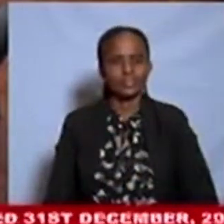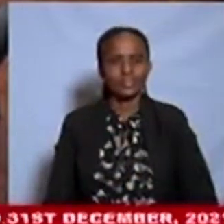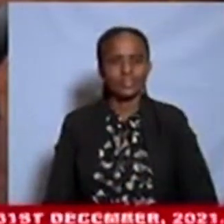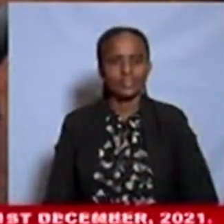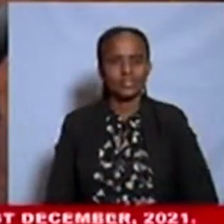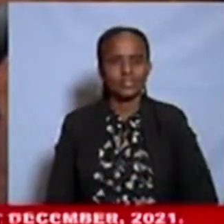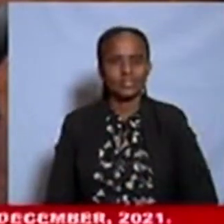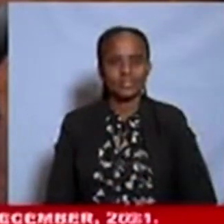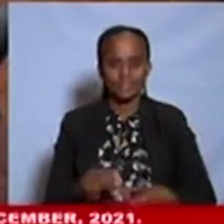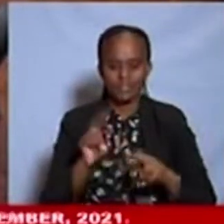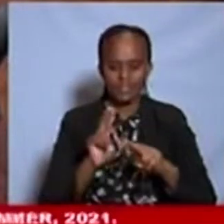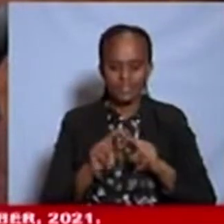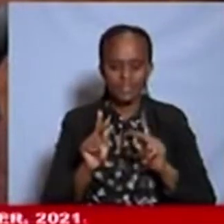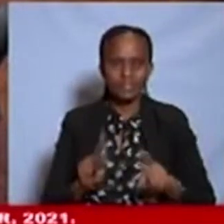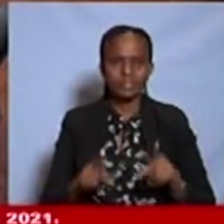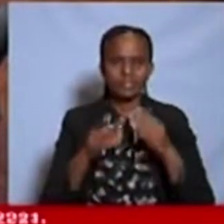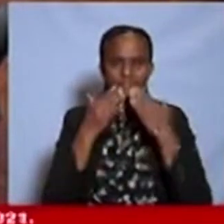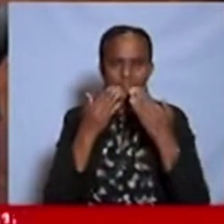ahead. Thank you, Chair.